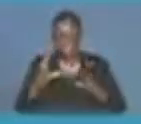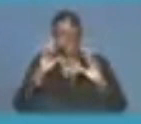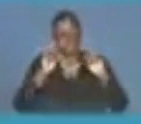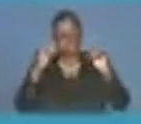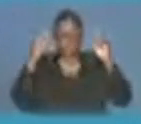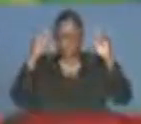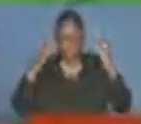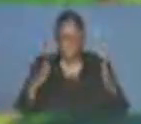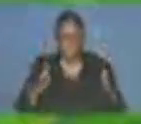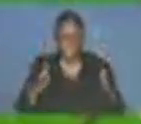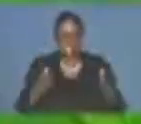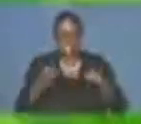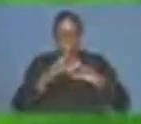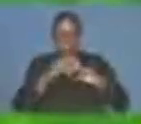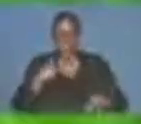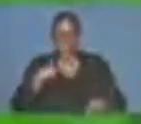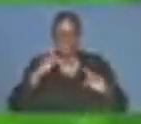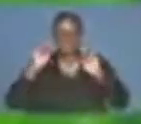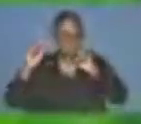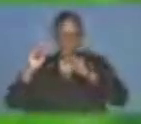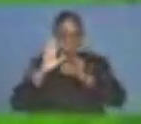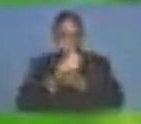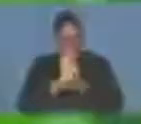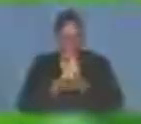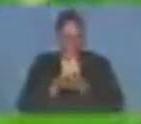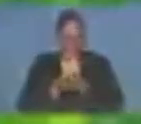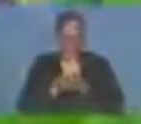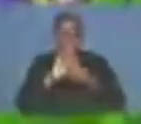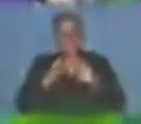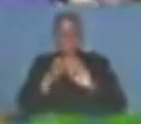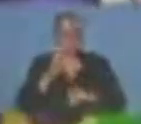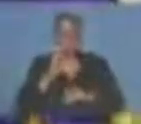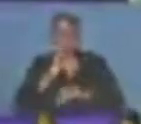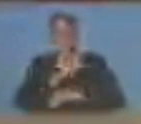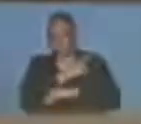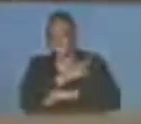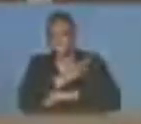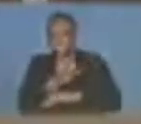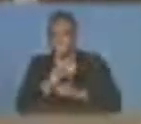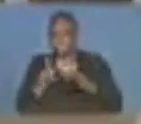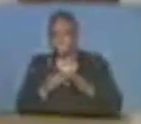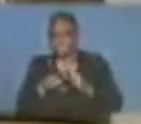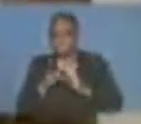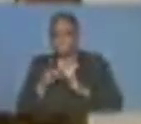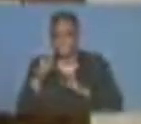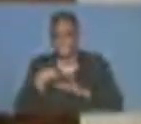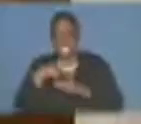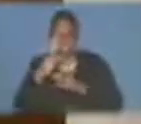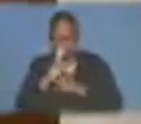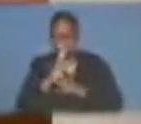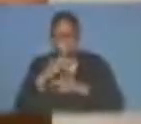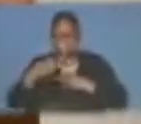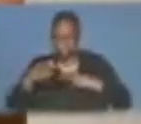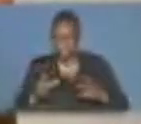there, and administrators would still have to report to school. And not the big building there, so I spoke to the principal and said, can I use one of the rooms? So I had a